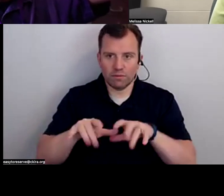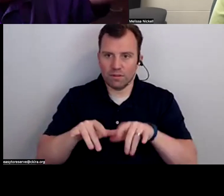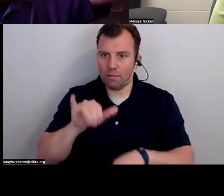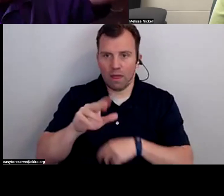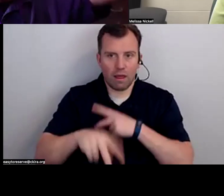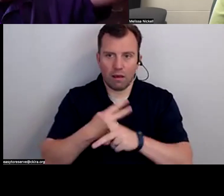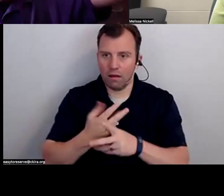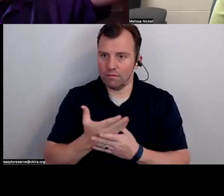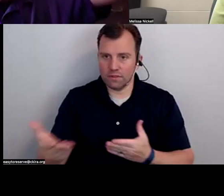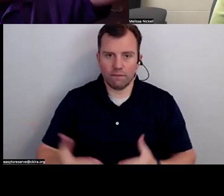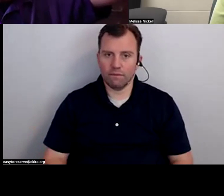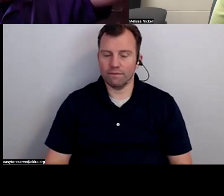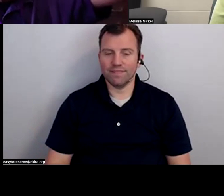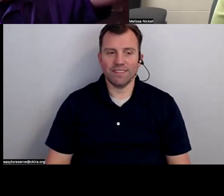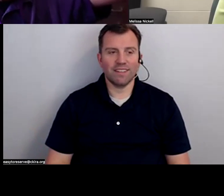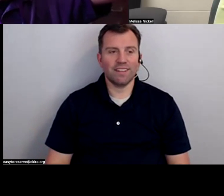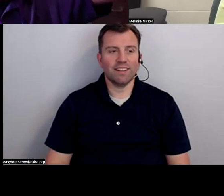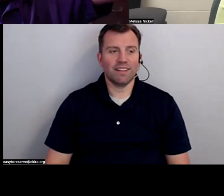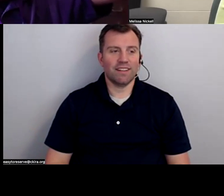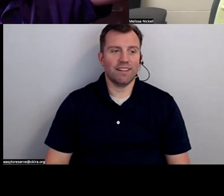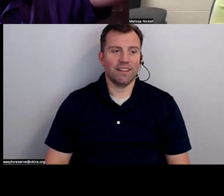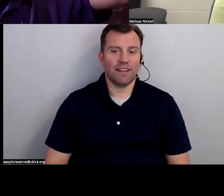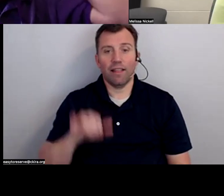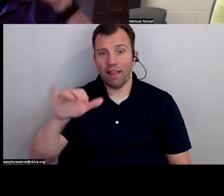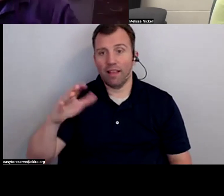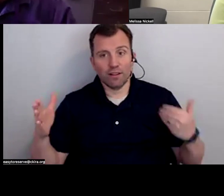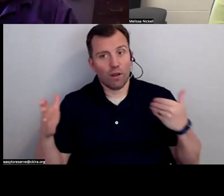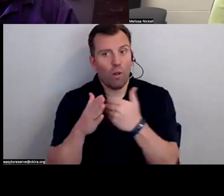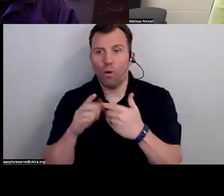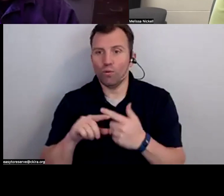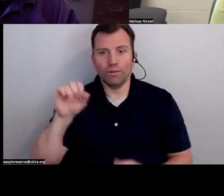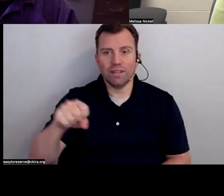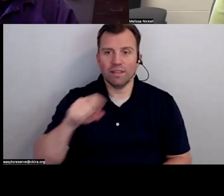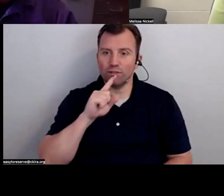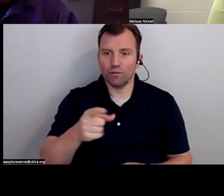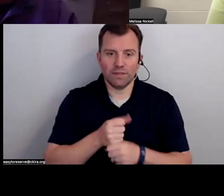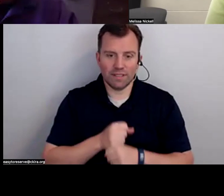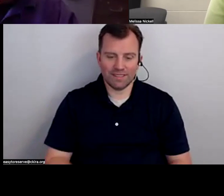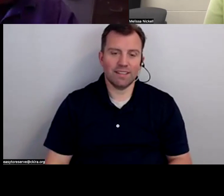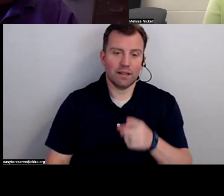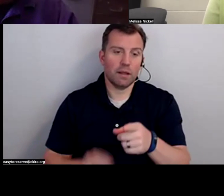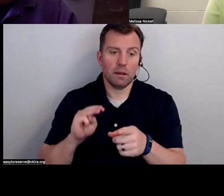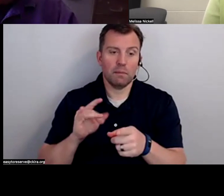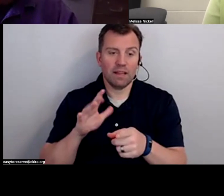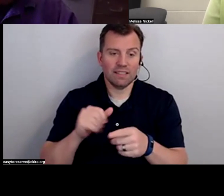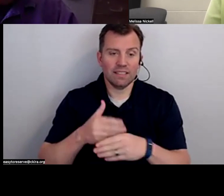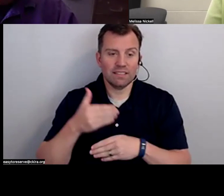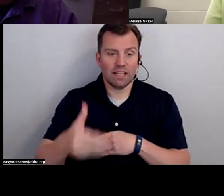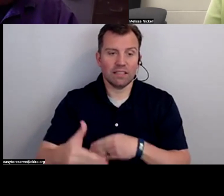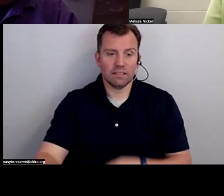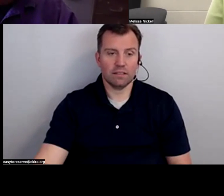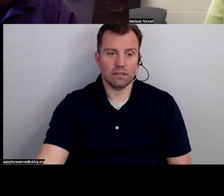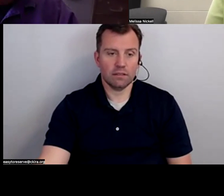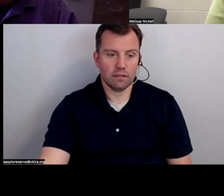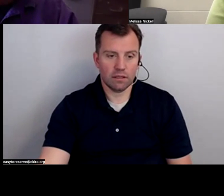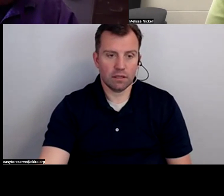yeah, that's as close to yes as you're going to get. Yeah. What's next, Melissa? All right, next question says, does the